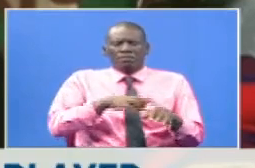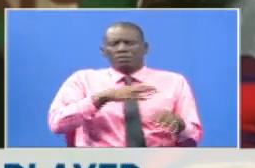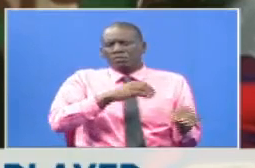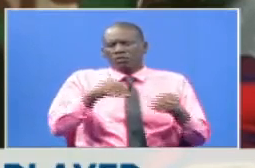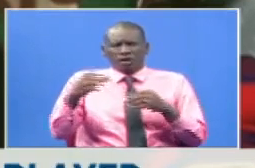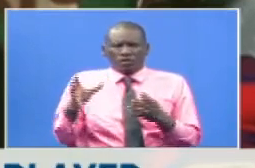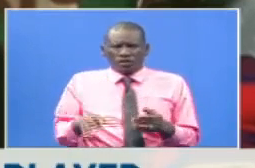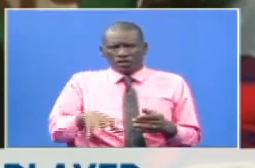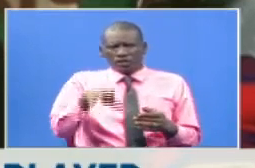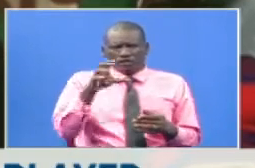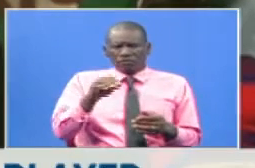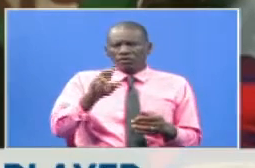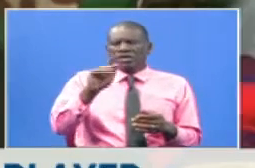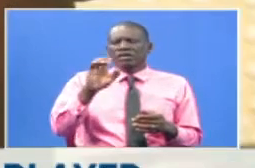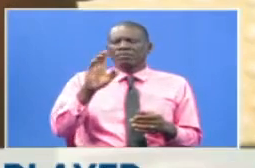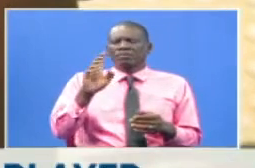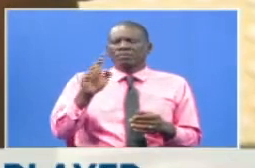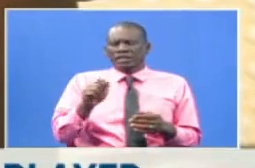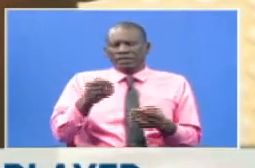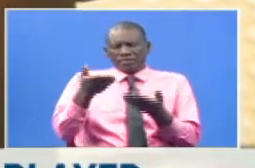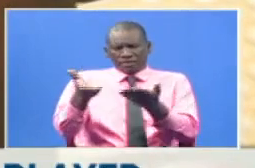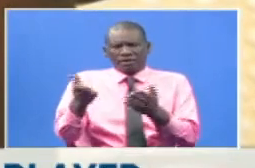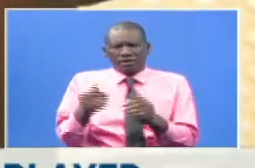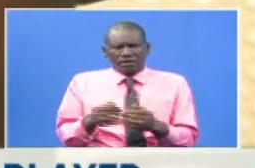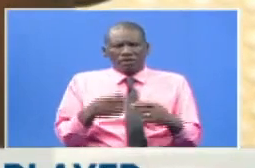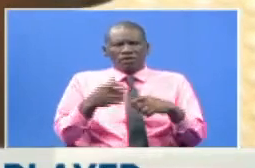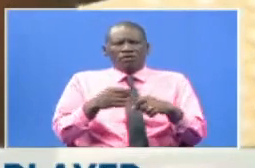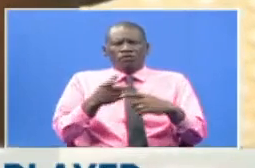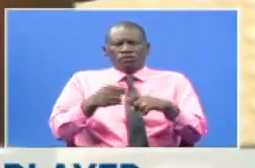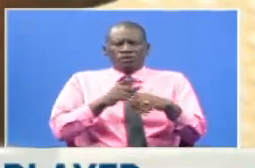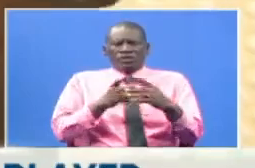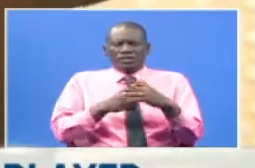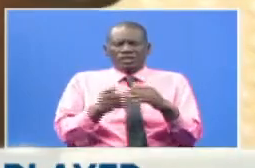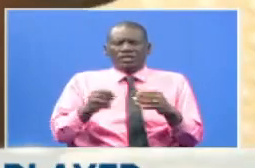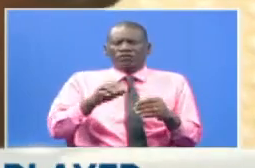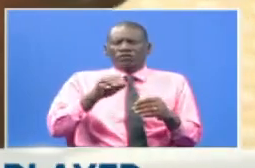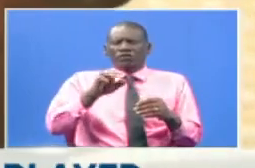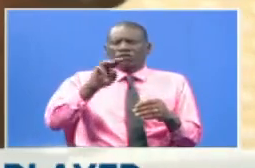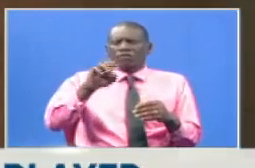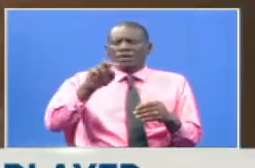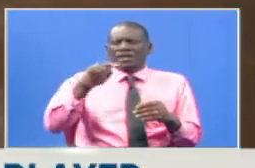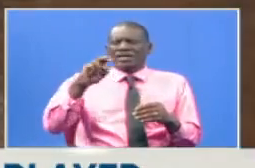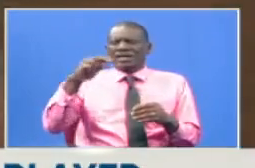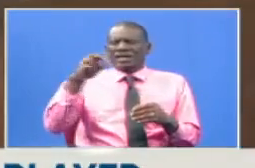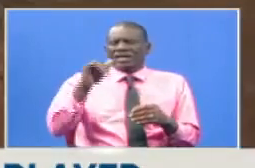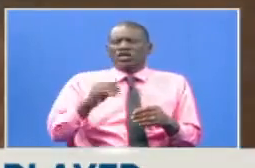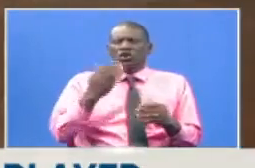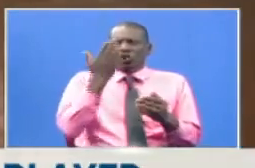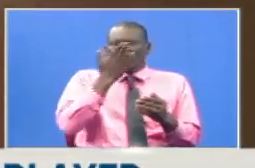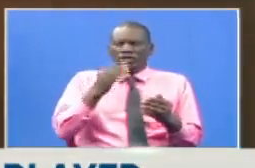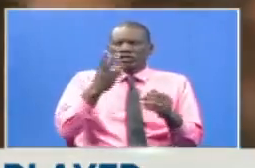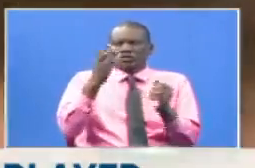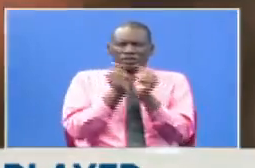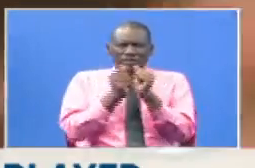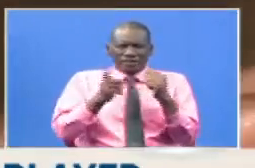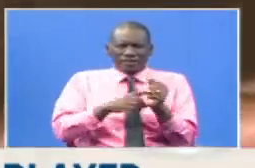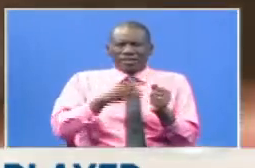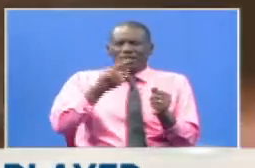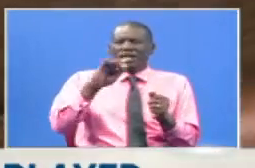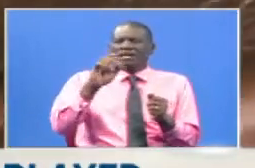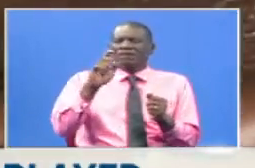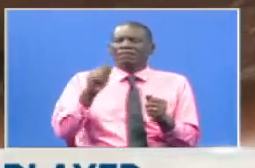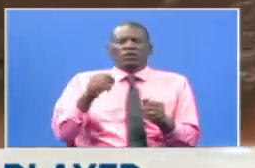immediately akapata Kibet ako chini. Since the inception of Menengai Oilers in 2016, Kibet has been remembered as a great